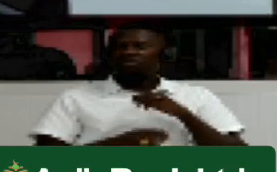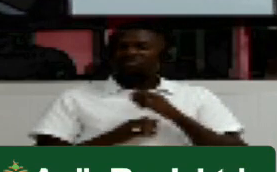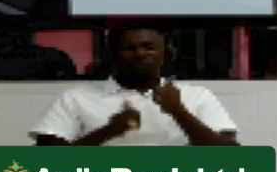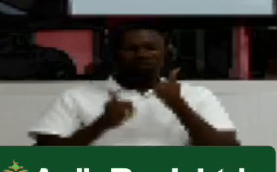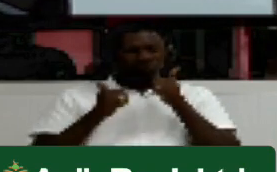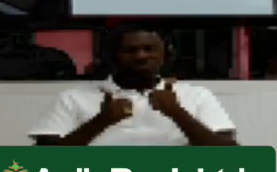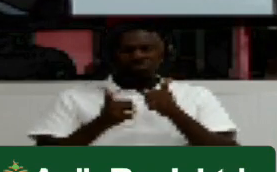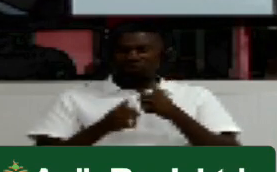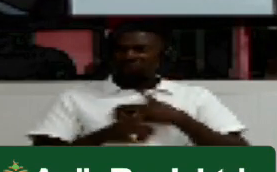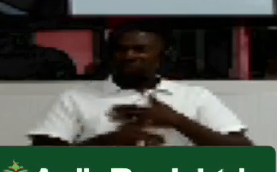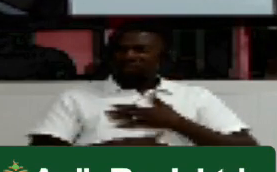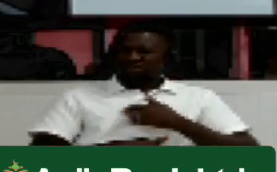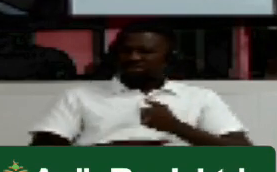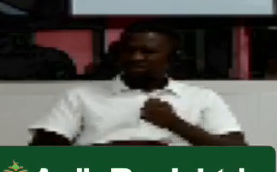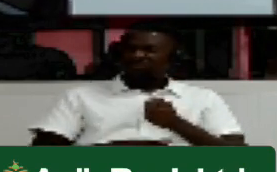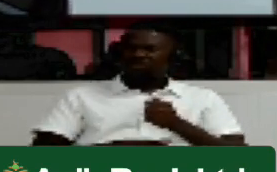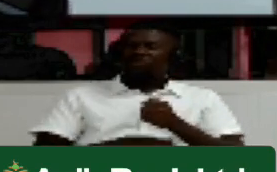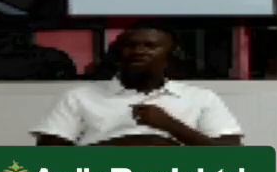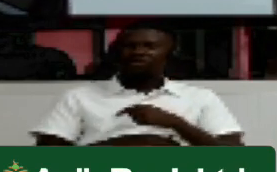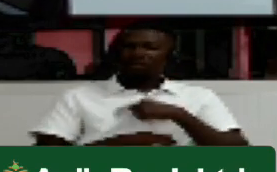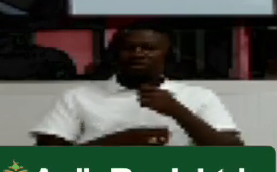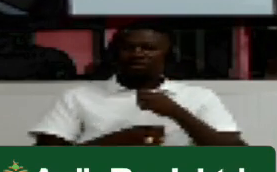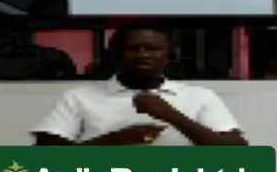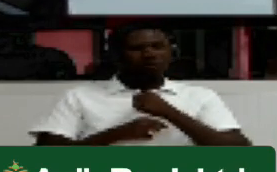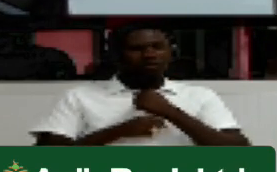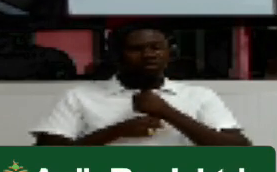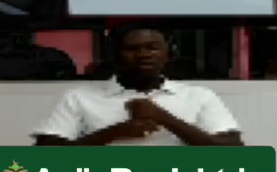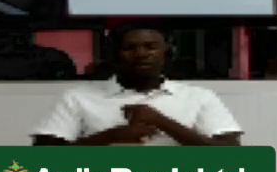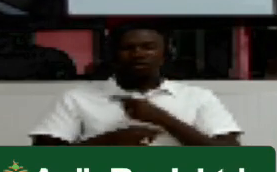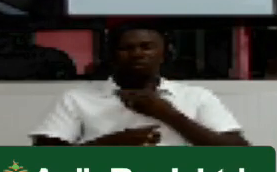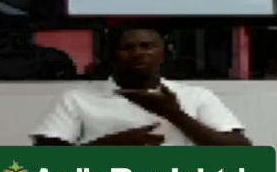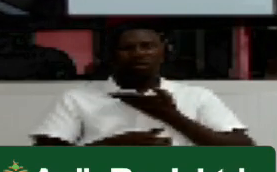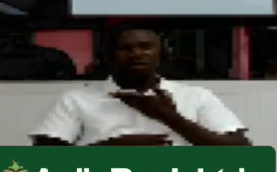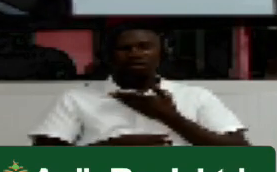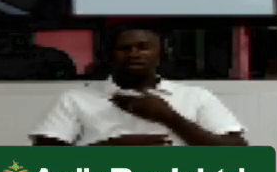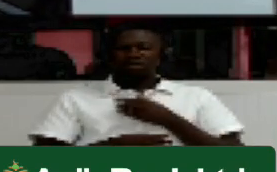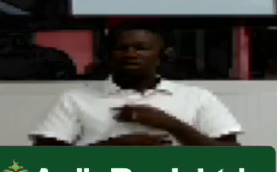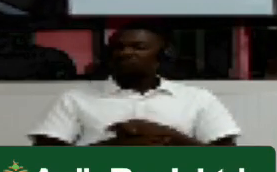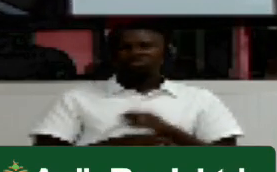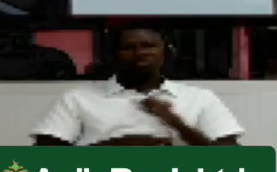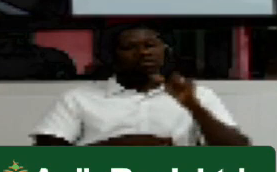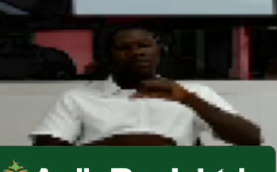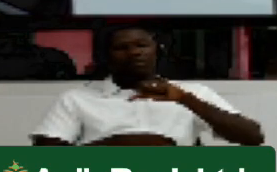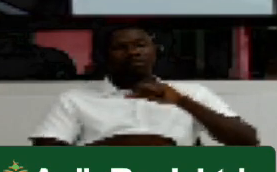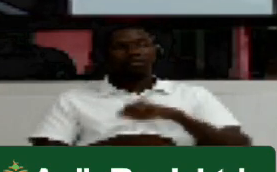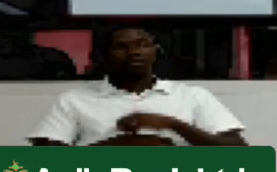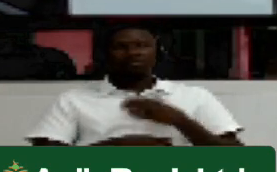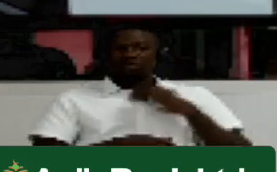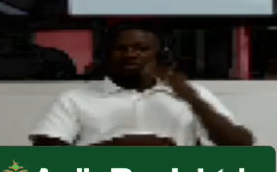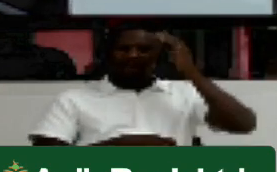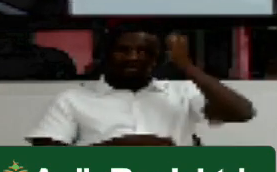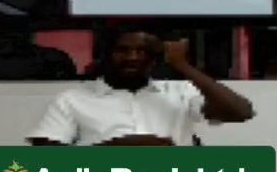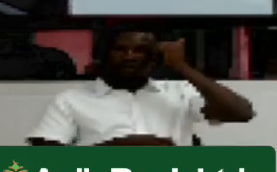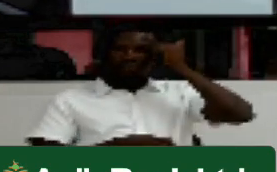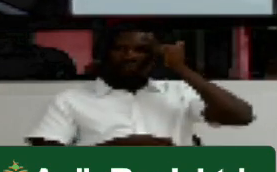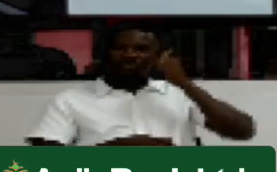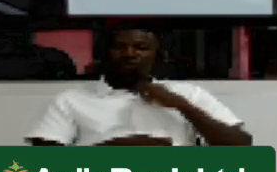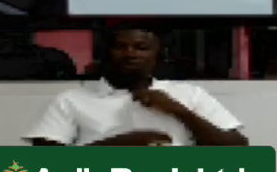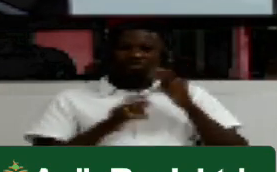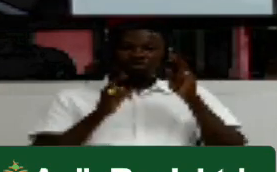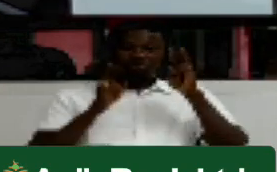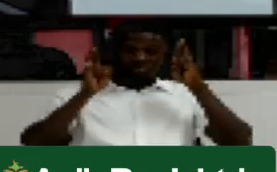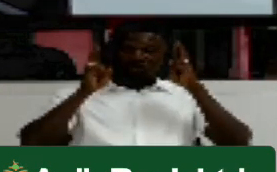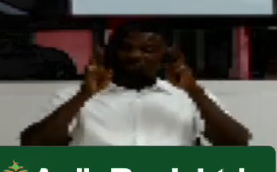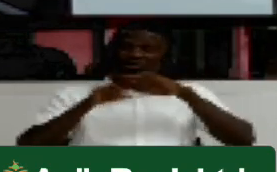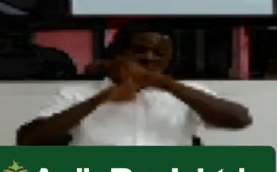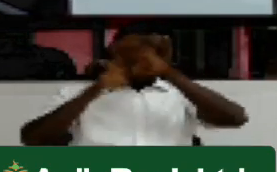resilience and fortitude. What you had endured is extraordinary. Okay. I hope I wish you all the